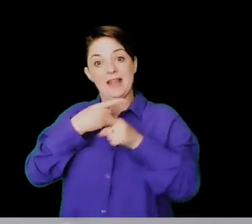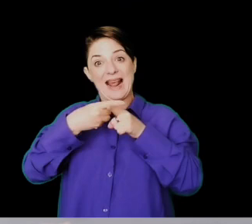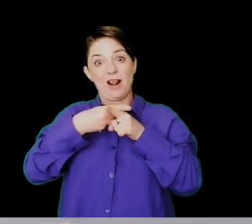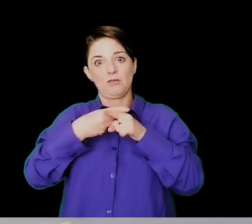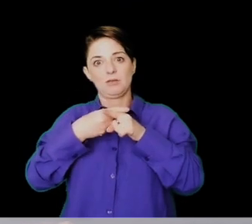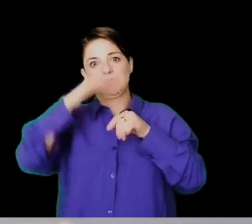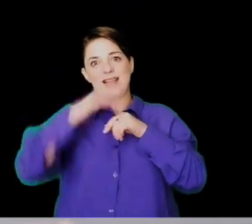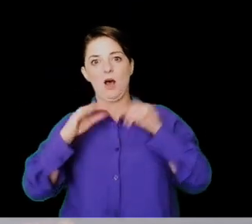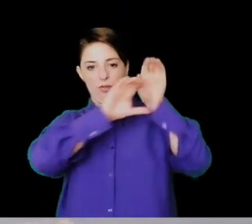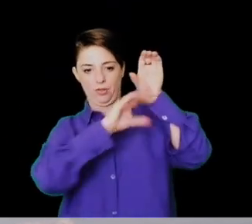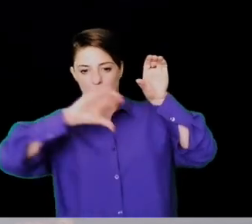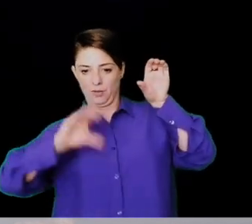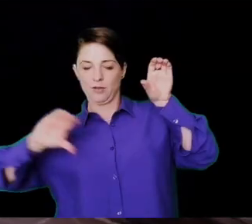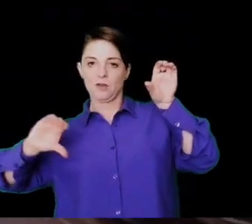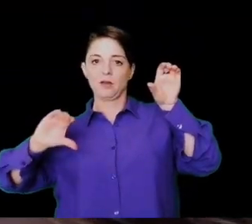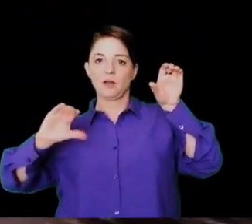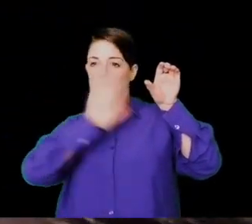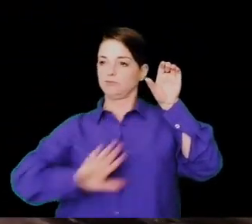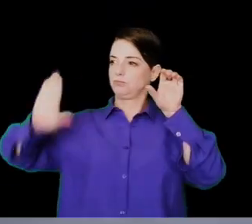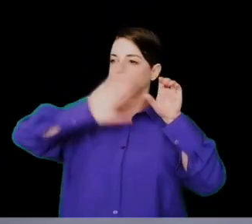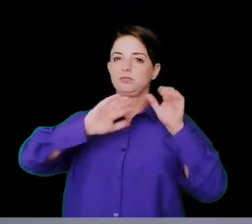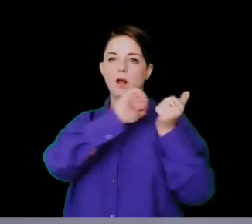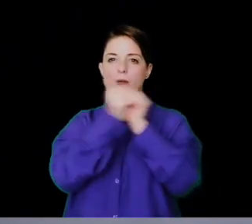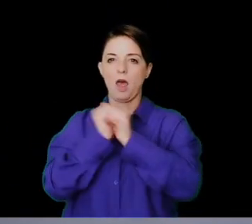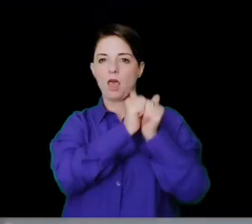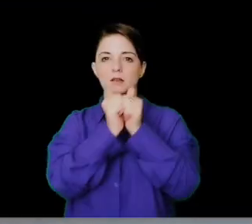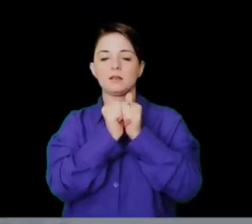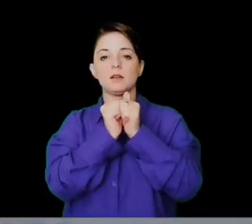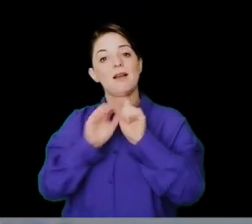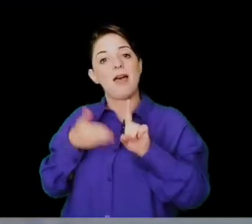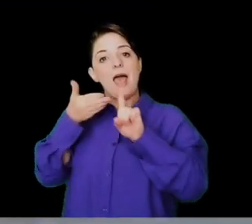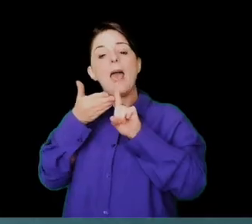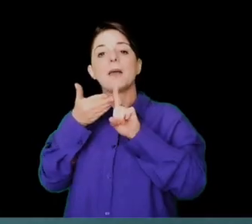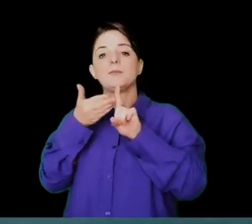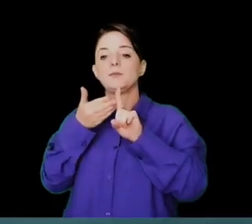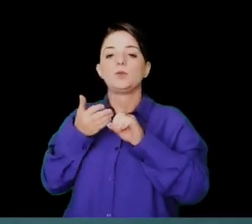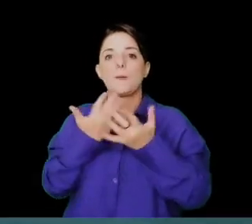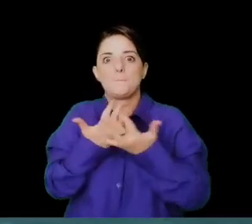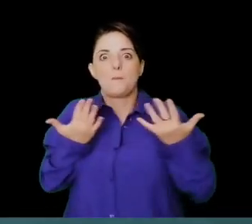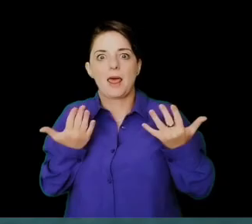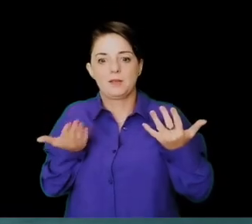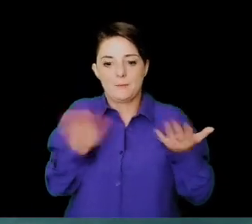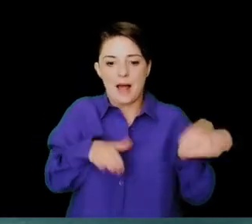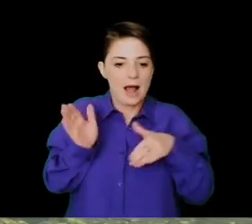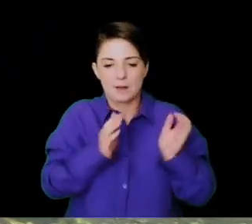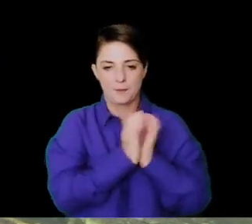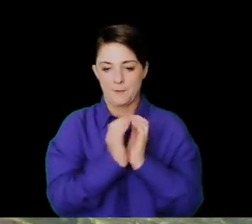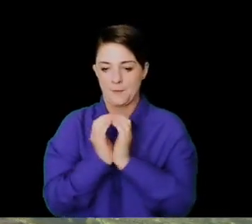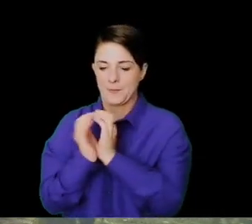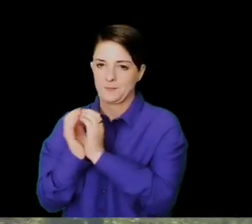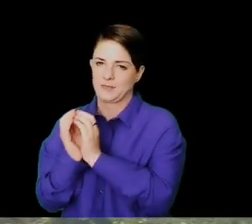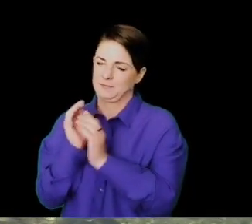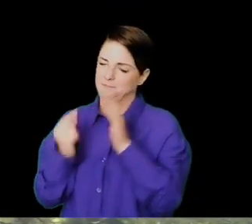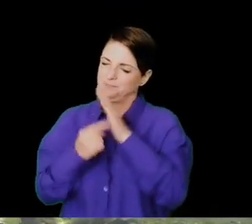south coast of England. Working with partners from across the region, their aim is to restore self-sustaining populations of